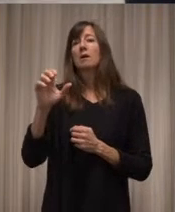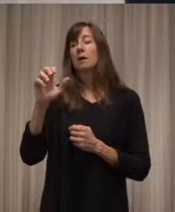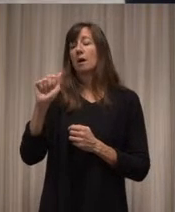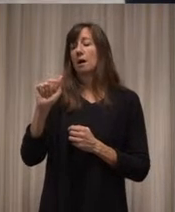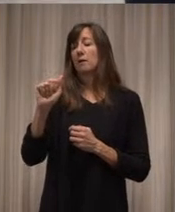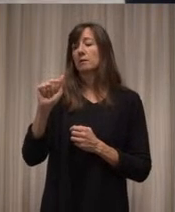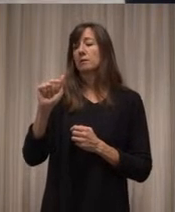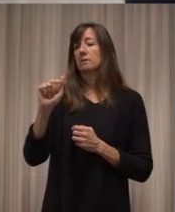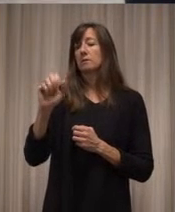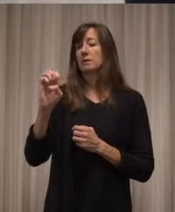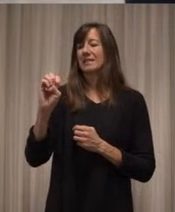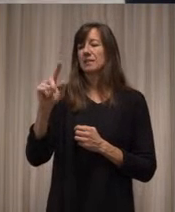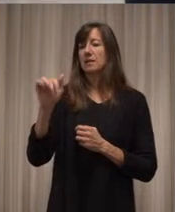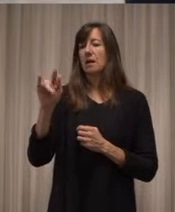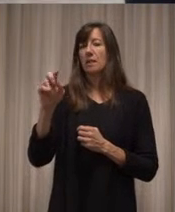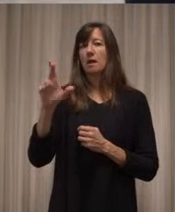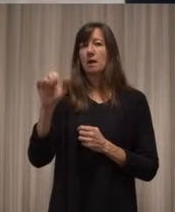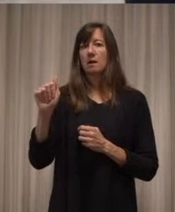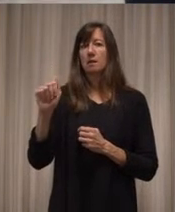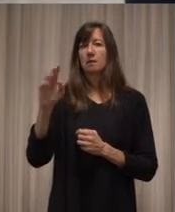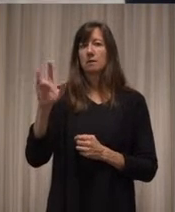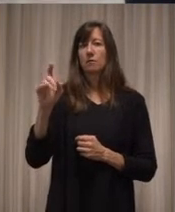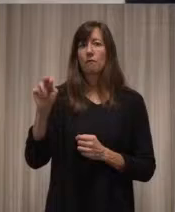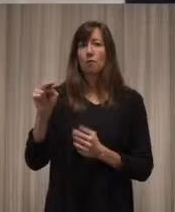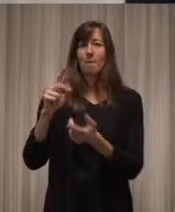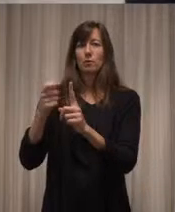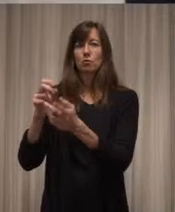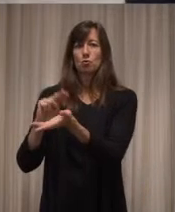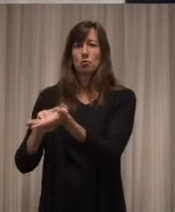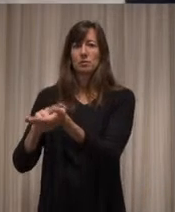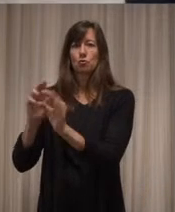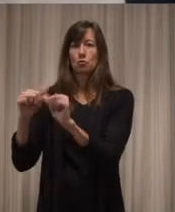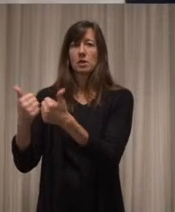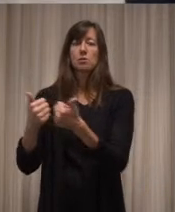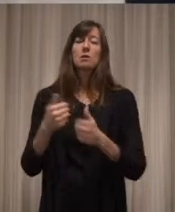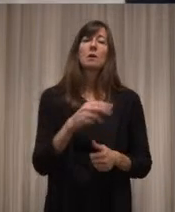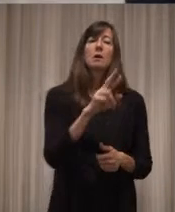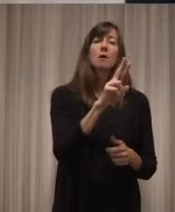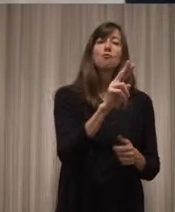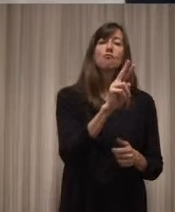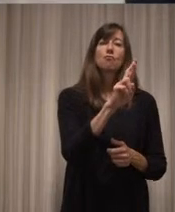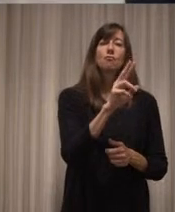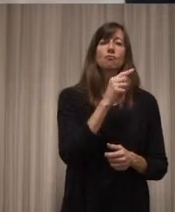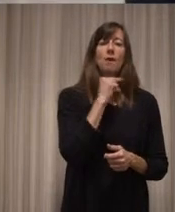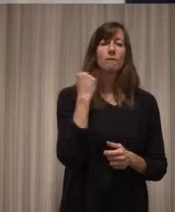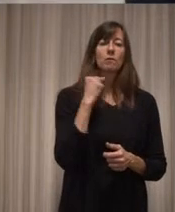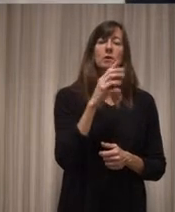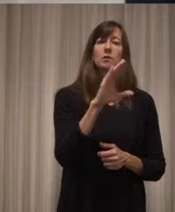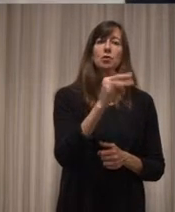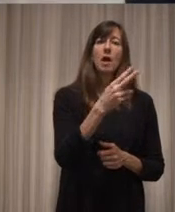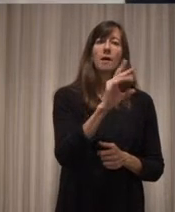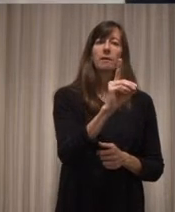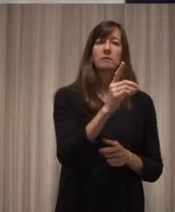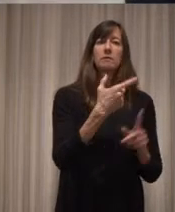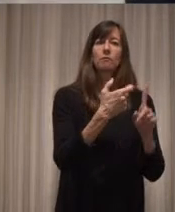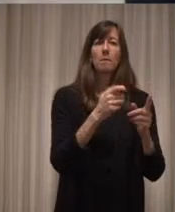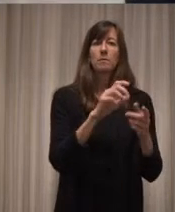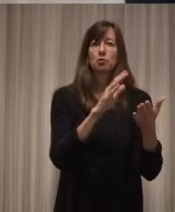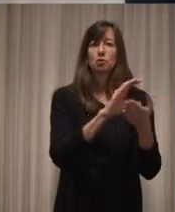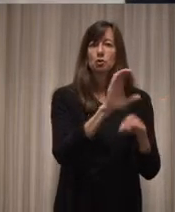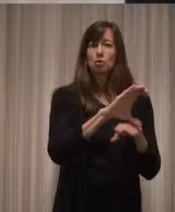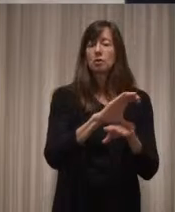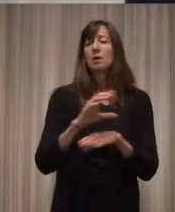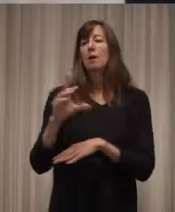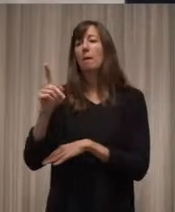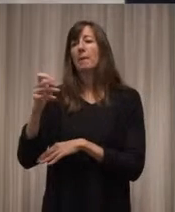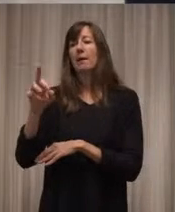from New York State Nurses Association, Reverend Childs from the Point of Praise Church, Pastor Denise Younger from